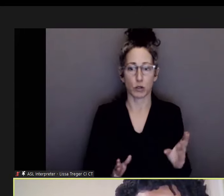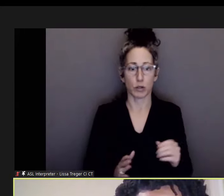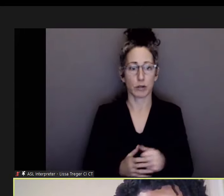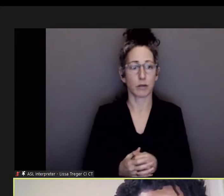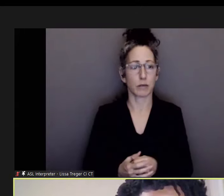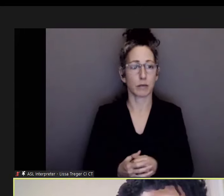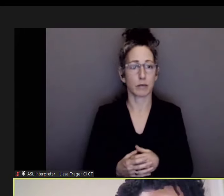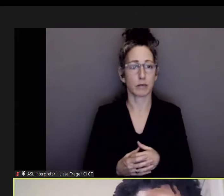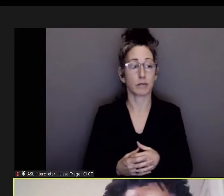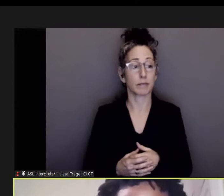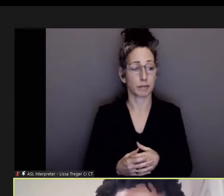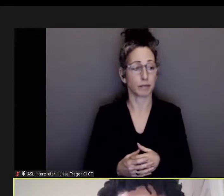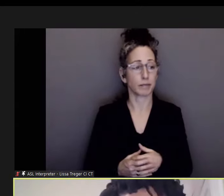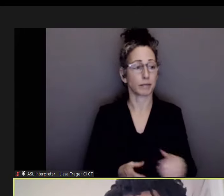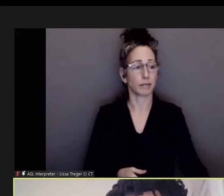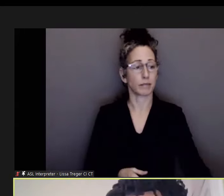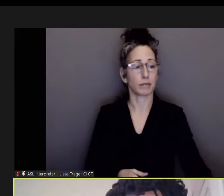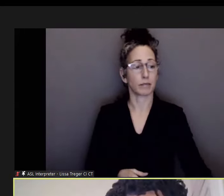our panelists.